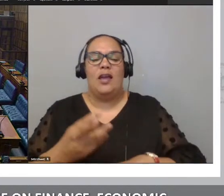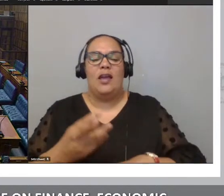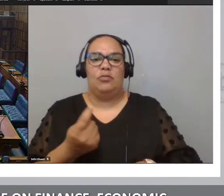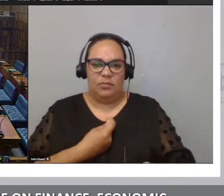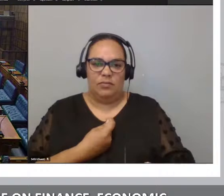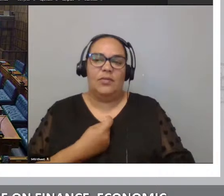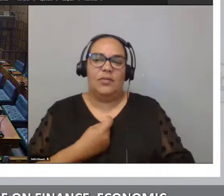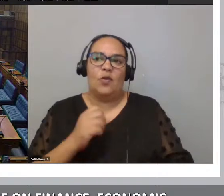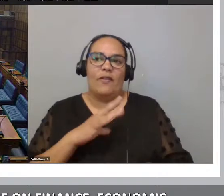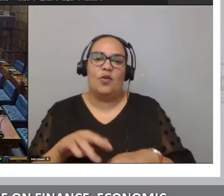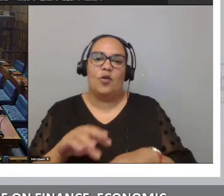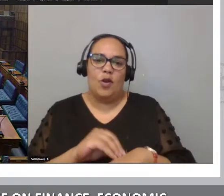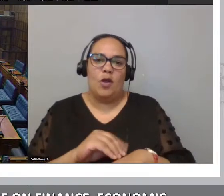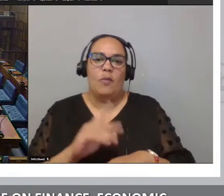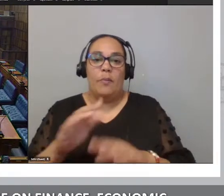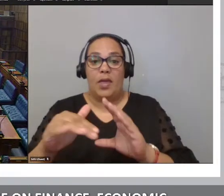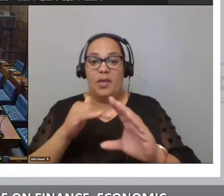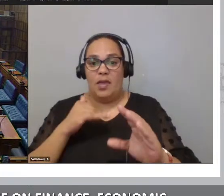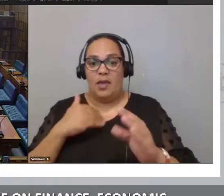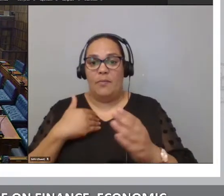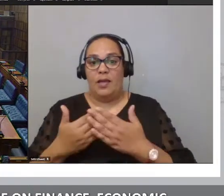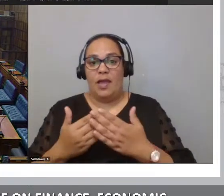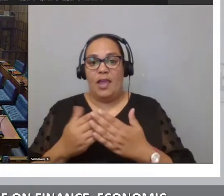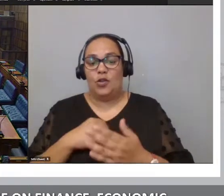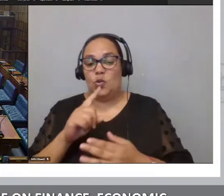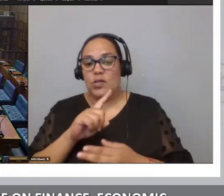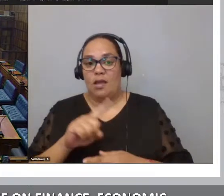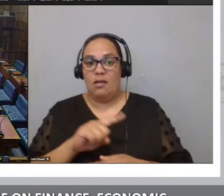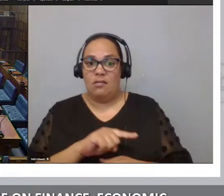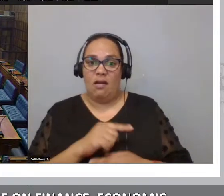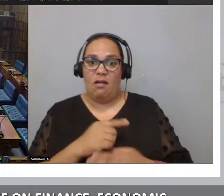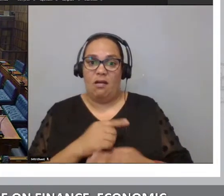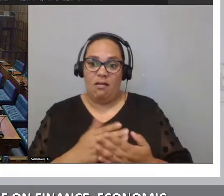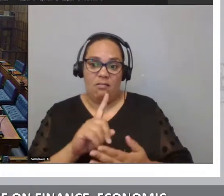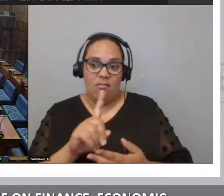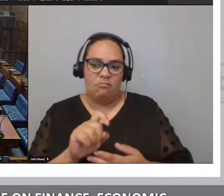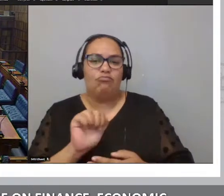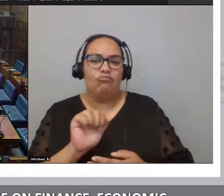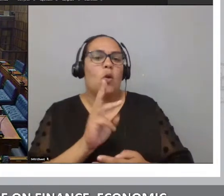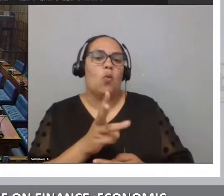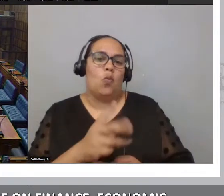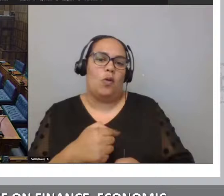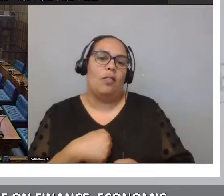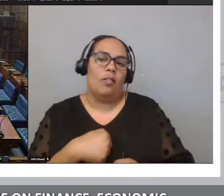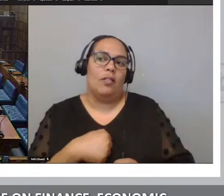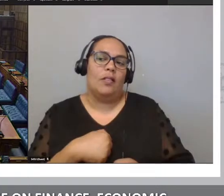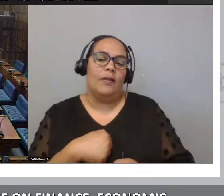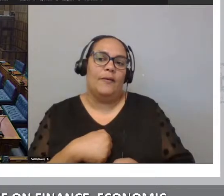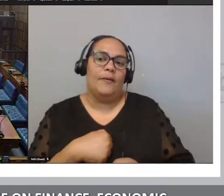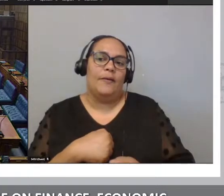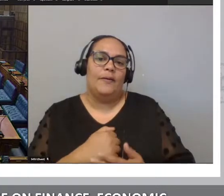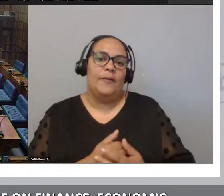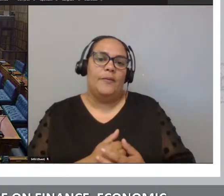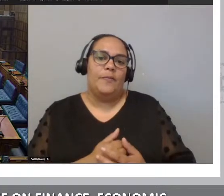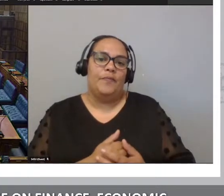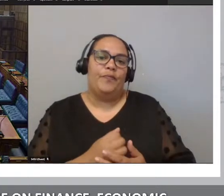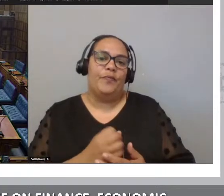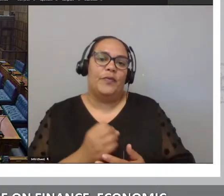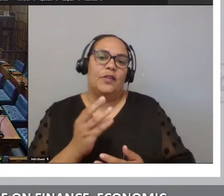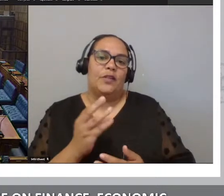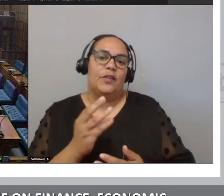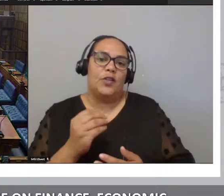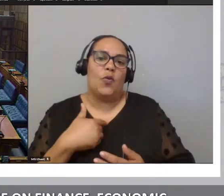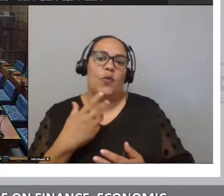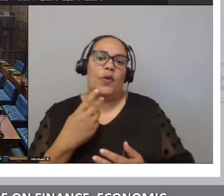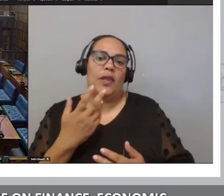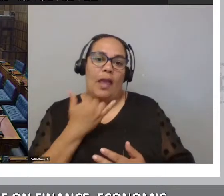problem would you mind just emailing them through to zaha indeed I will uh so would you be